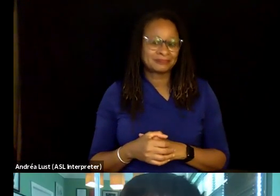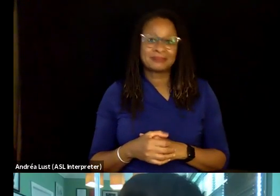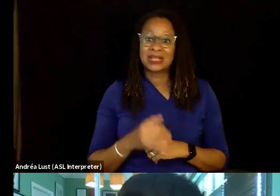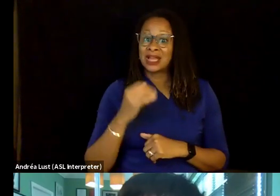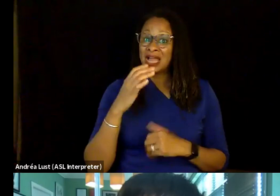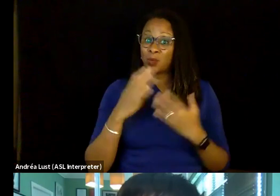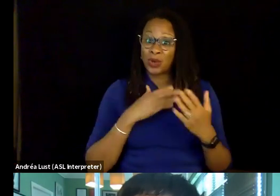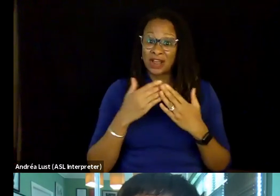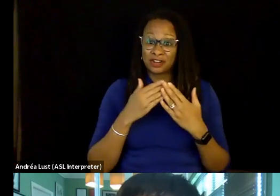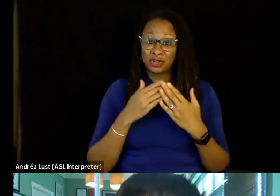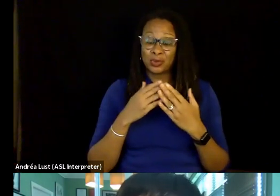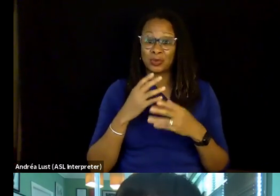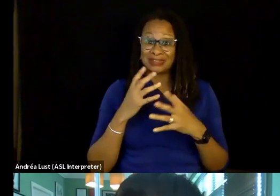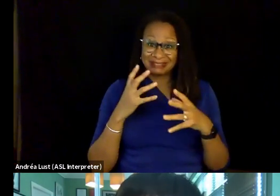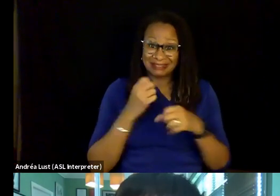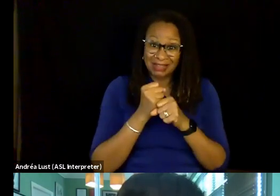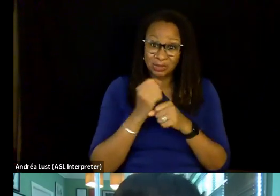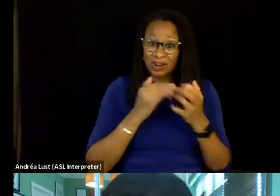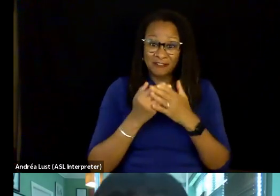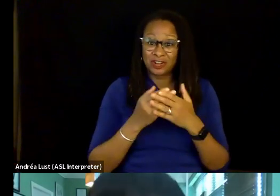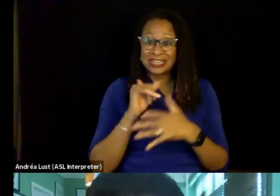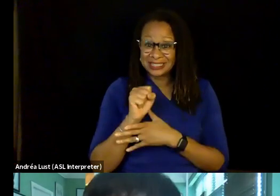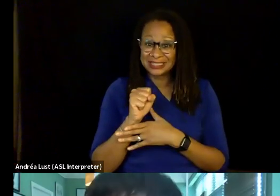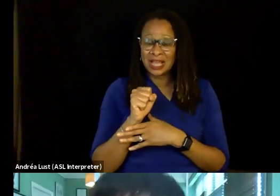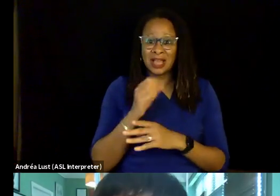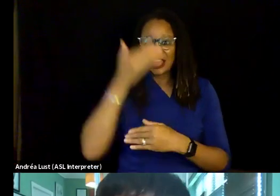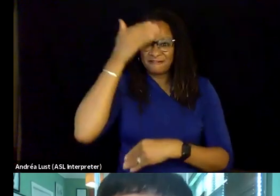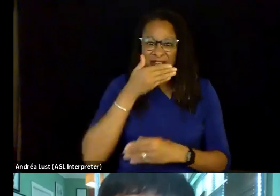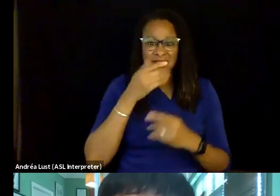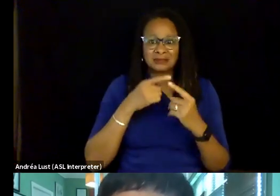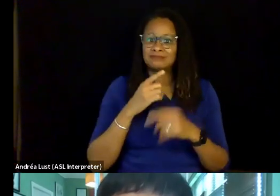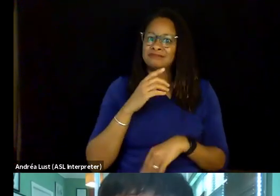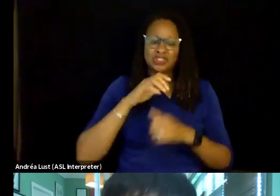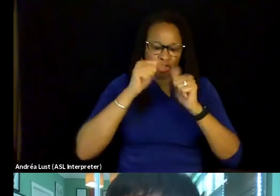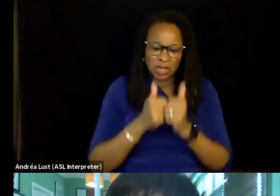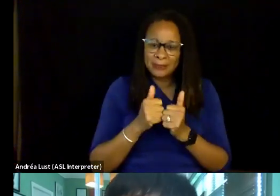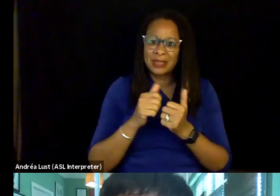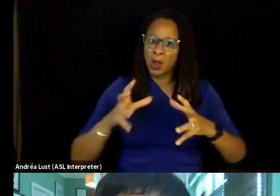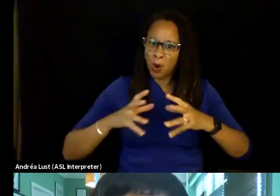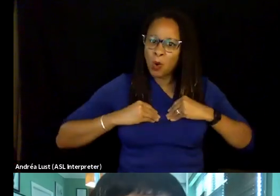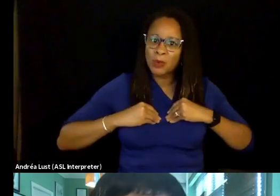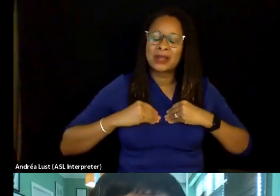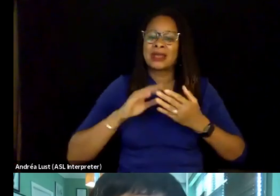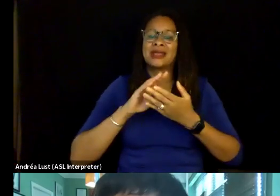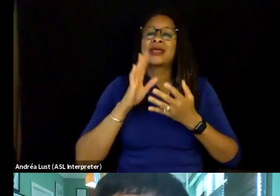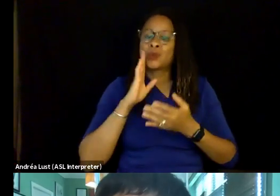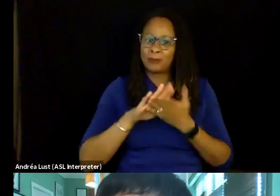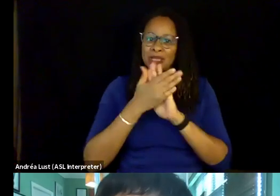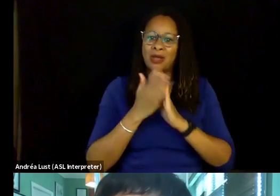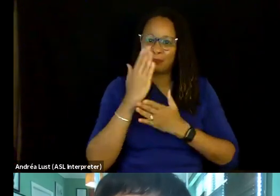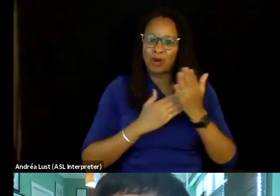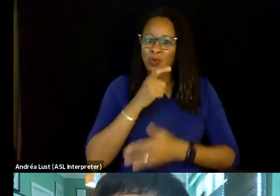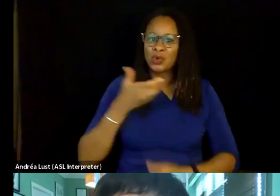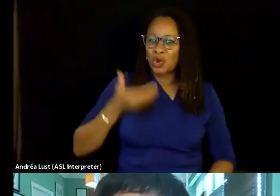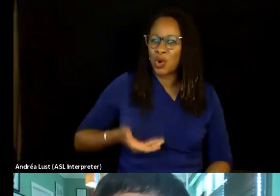on, take it head on, own it, and shape it and become part of it, becomes part of who you are. Oh, I still didn't